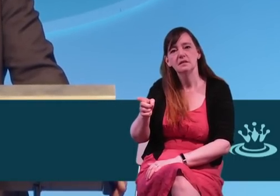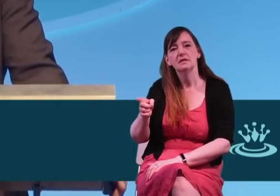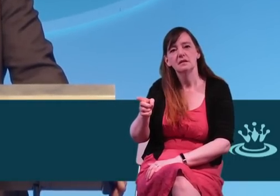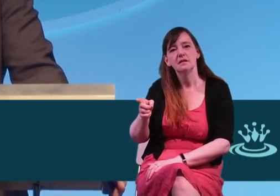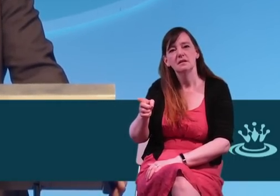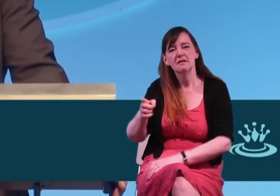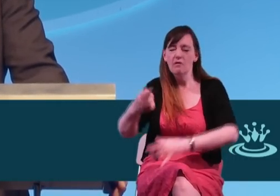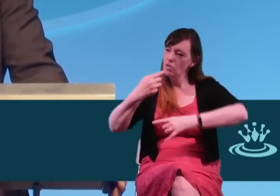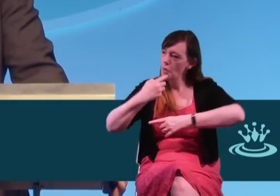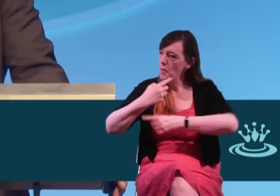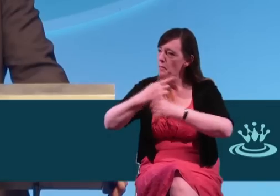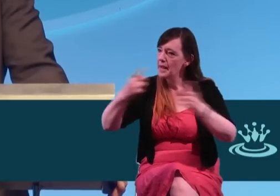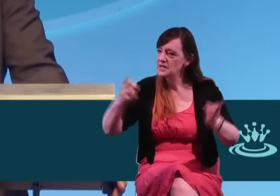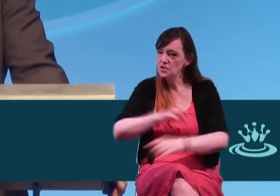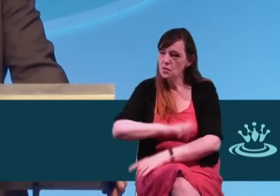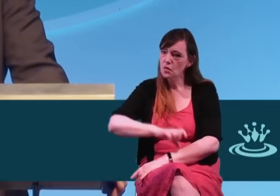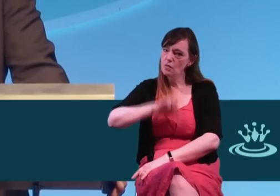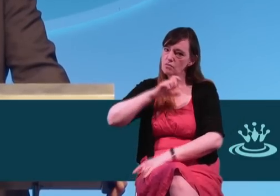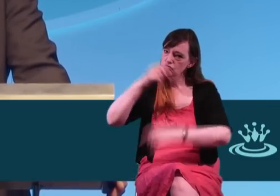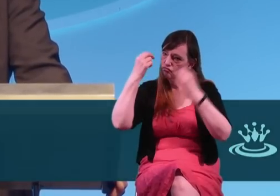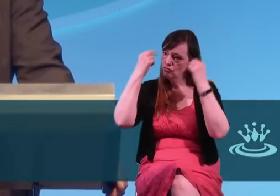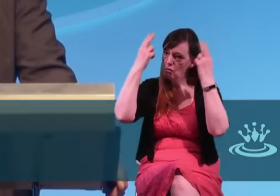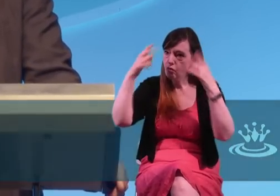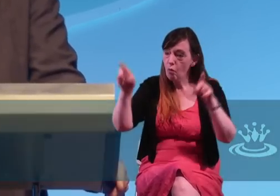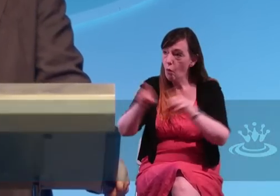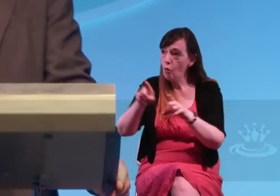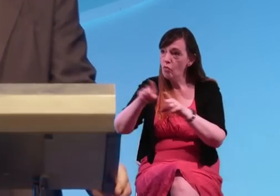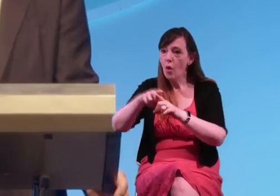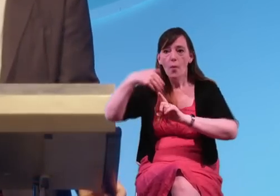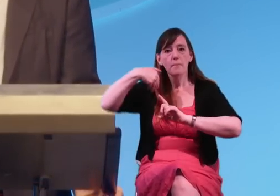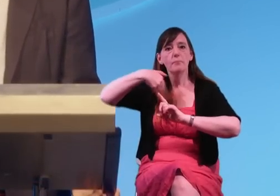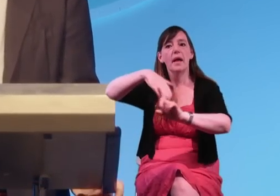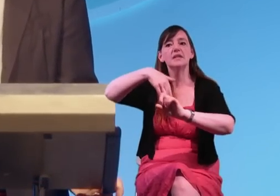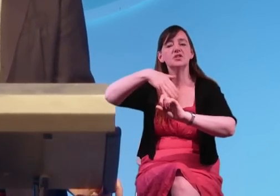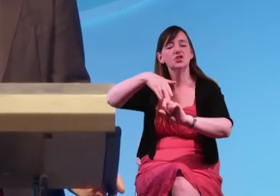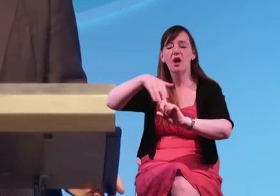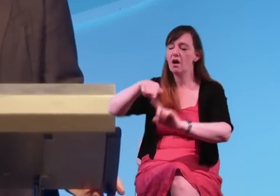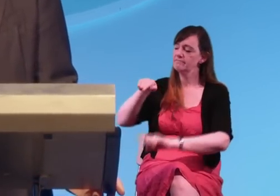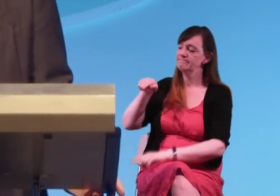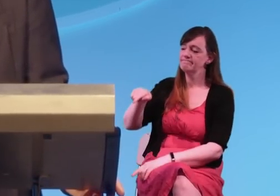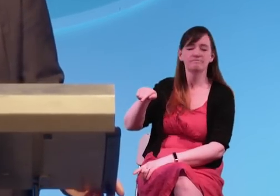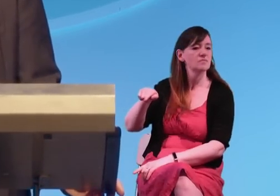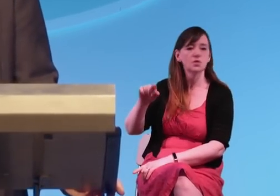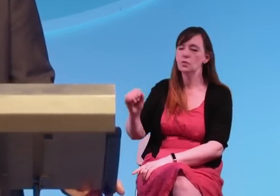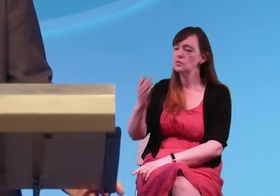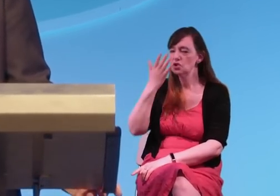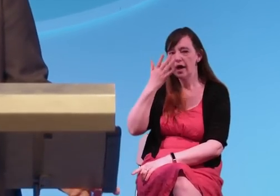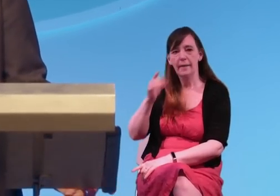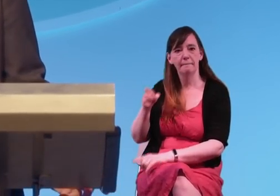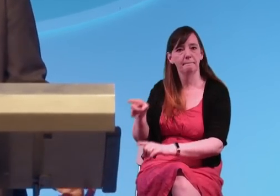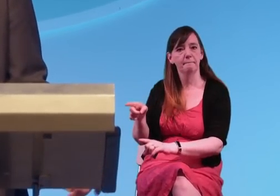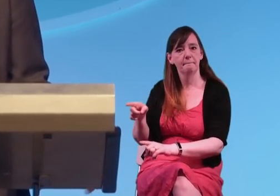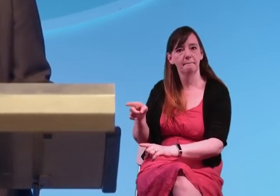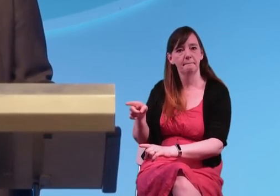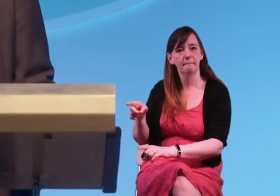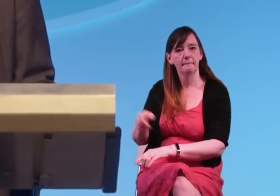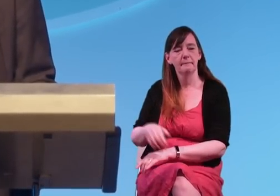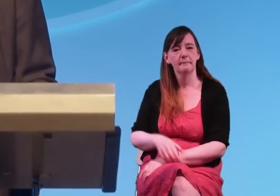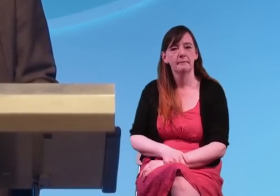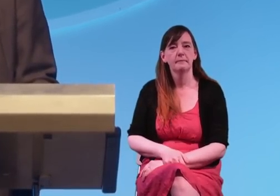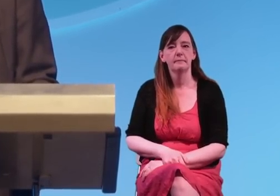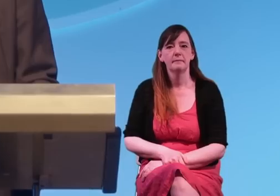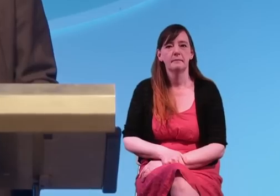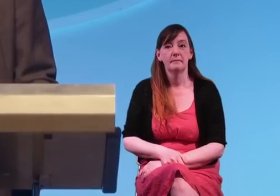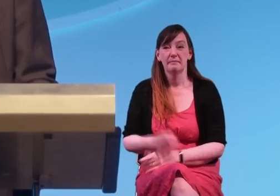Do not be ashamed of the messenger. Now, how apropos is that for our